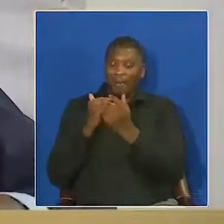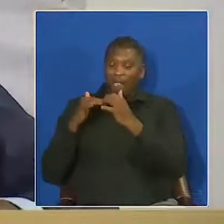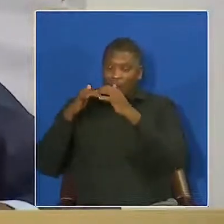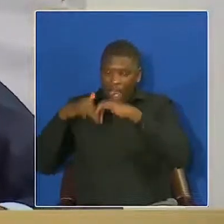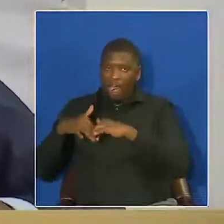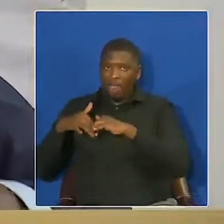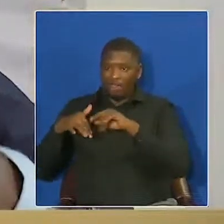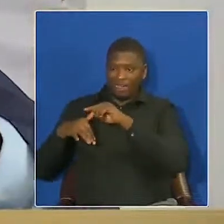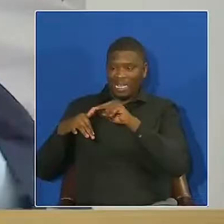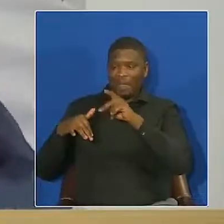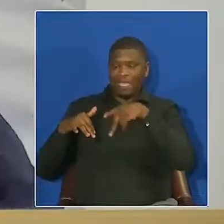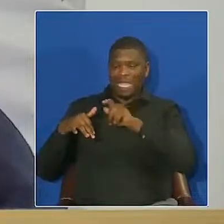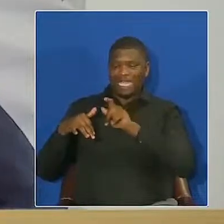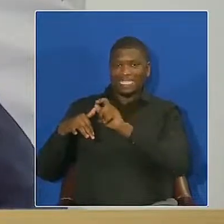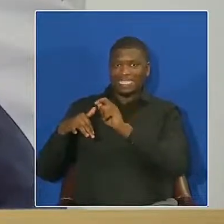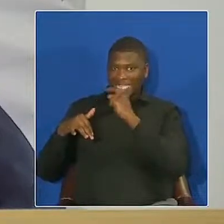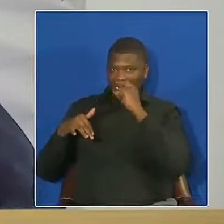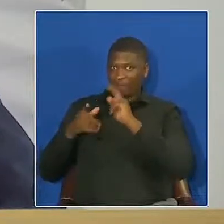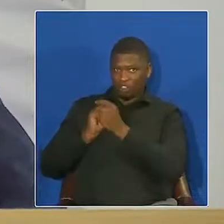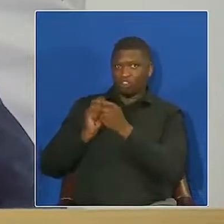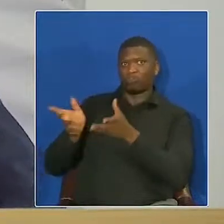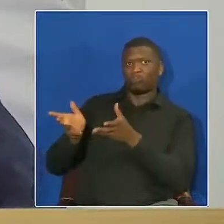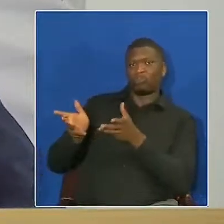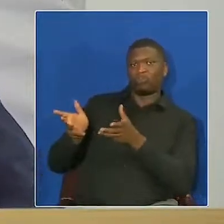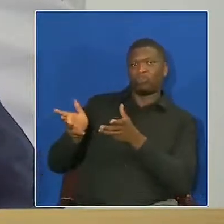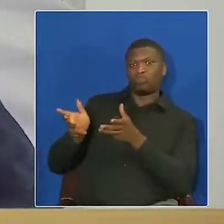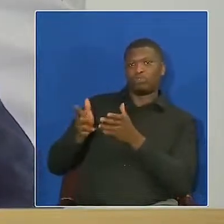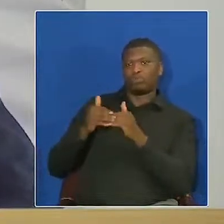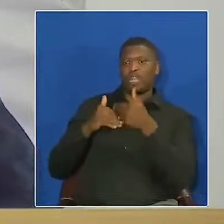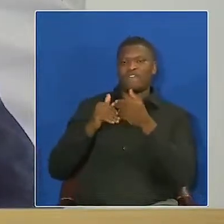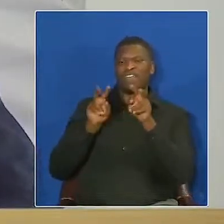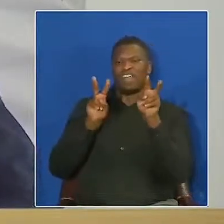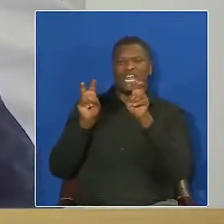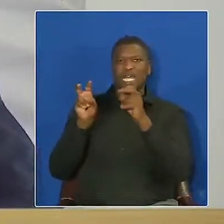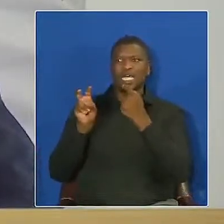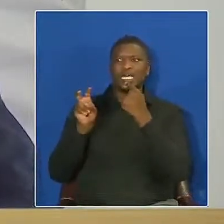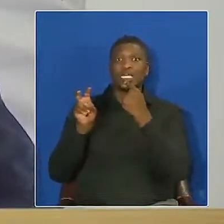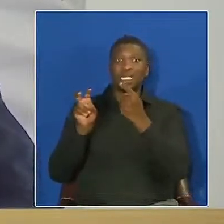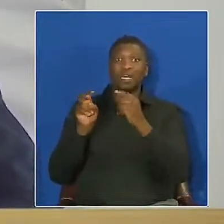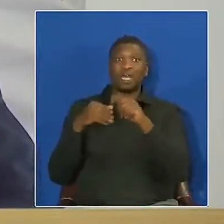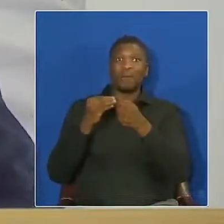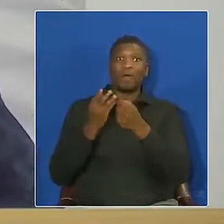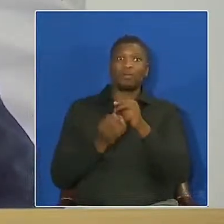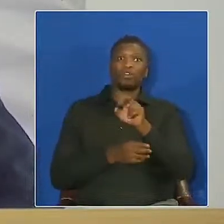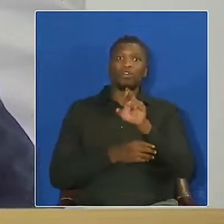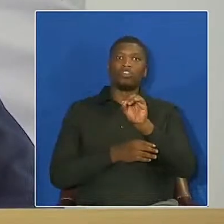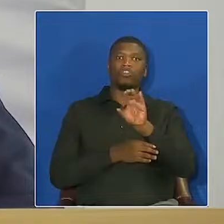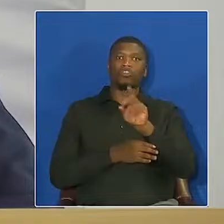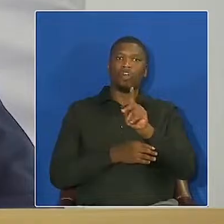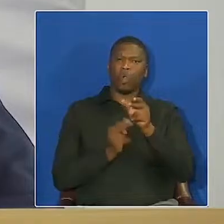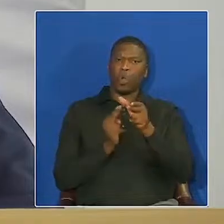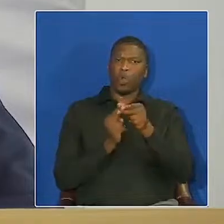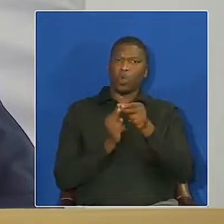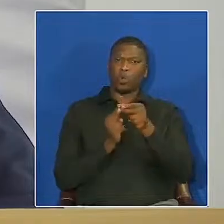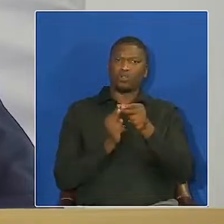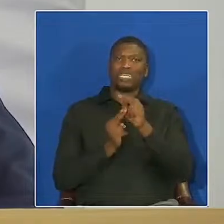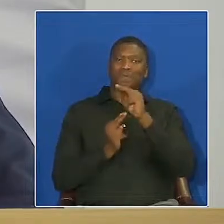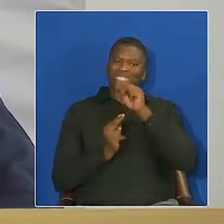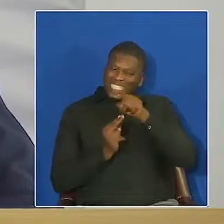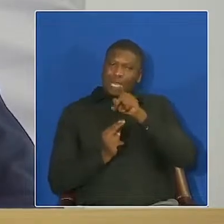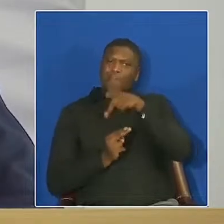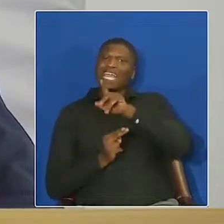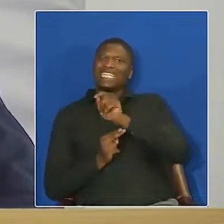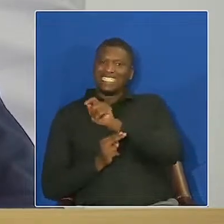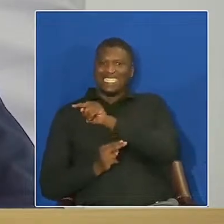letter. Now the first heading under breaking news is talking to the Rock Unit, which is